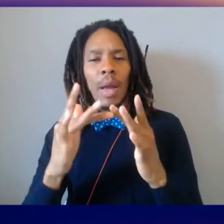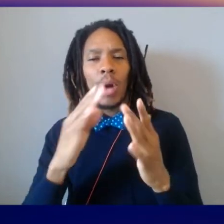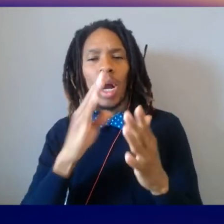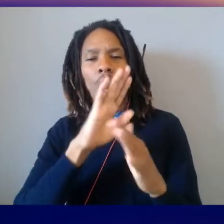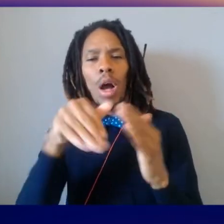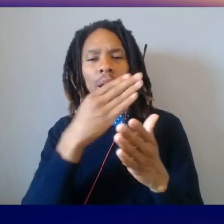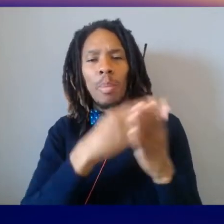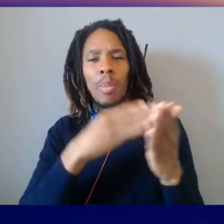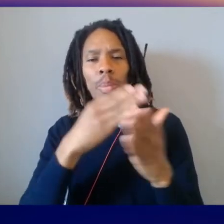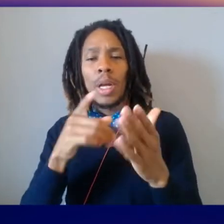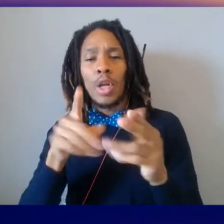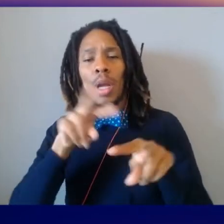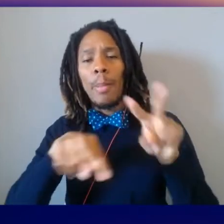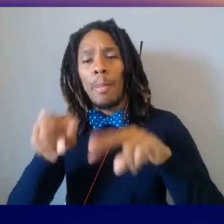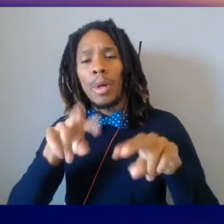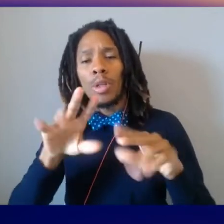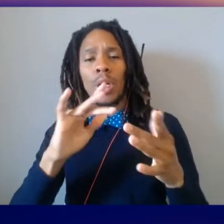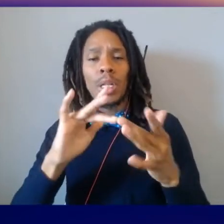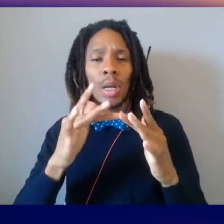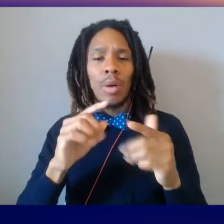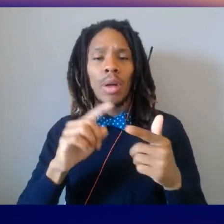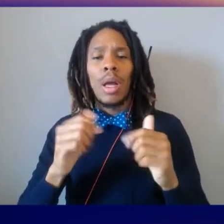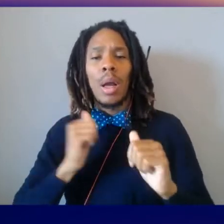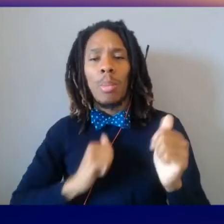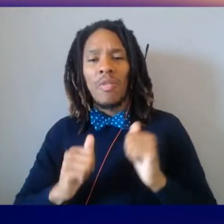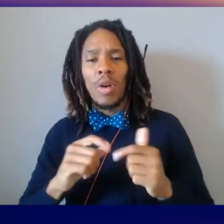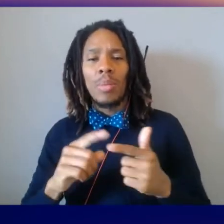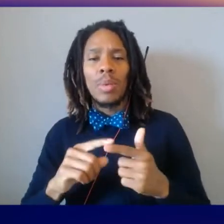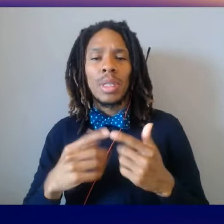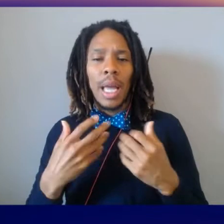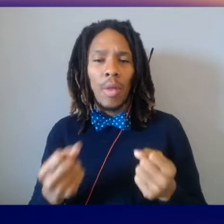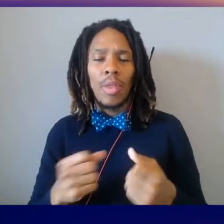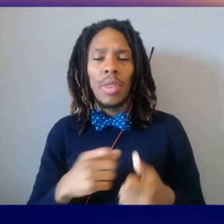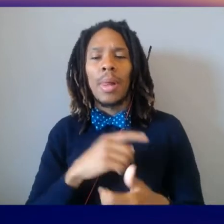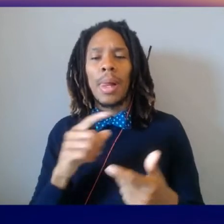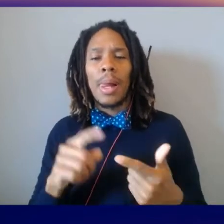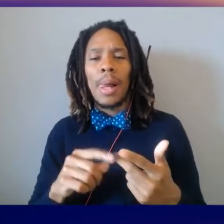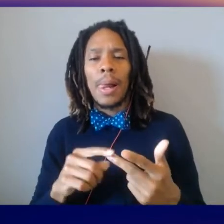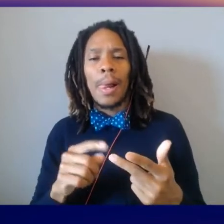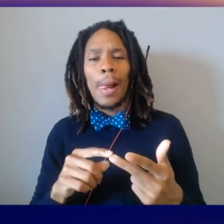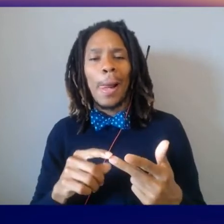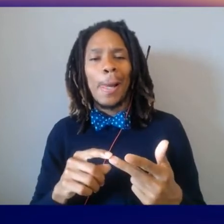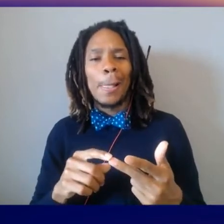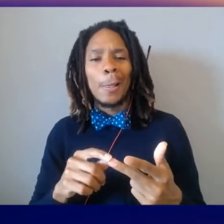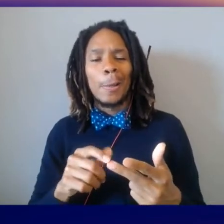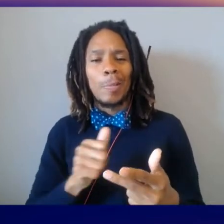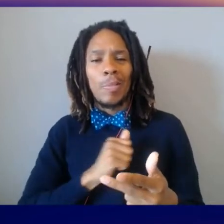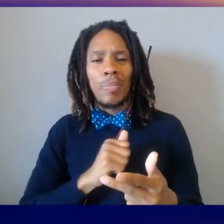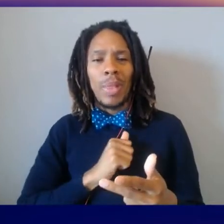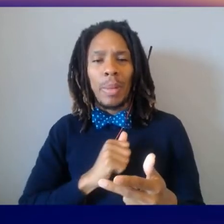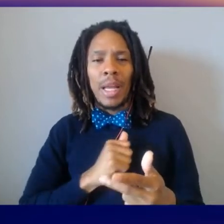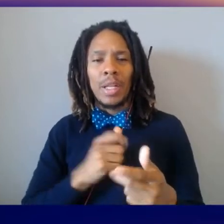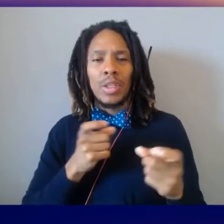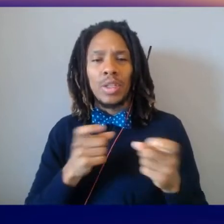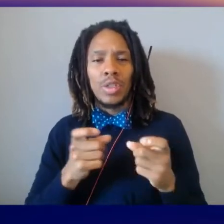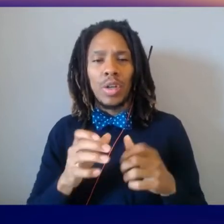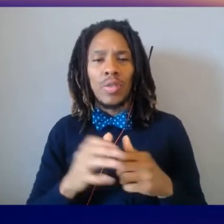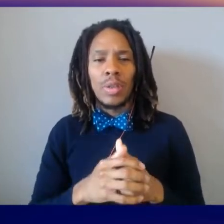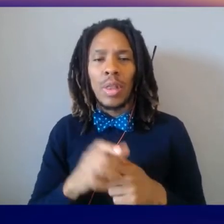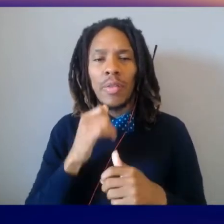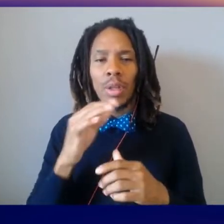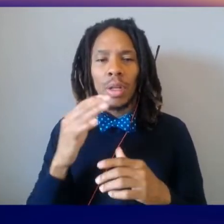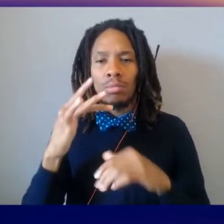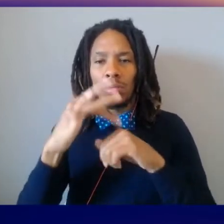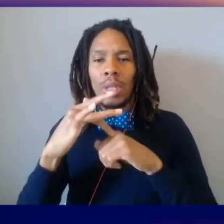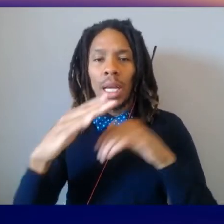also monitor your network for performance, health. And finally, it's a managed service, so you don't have to provision for capacity.